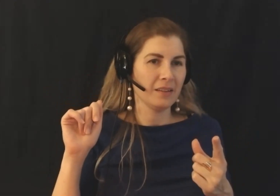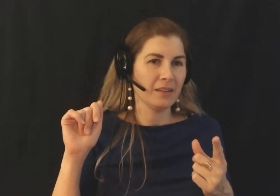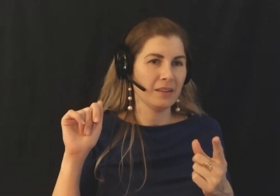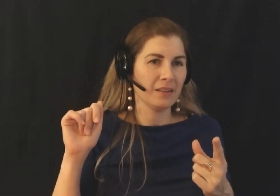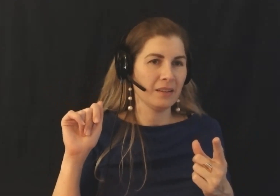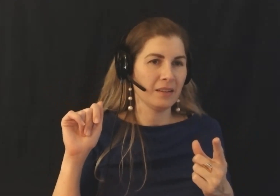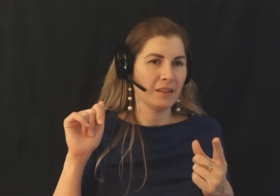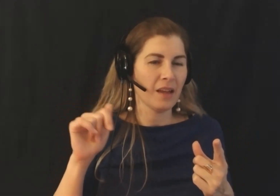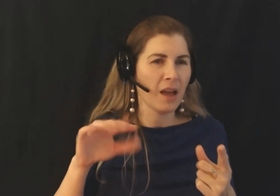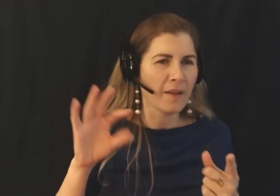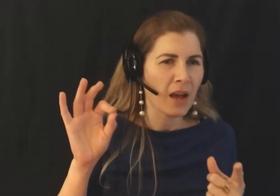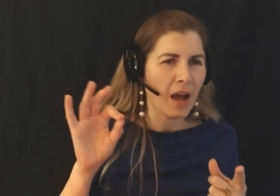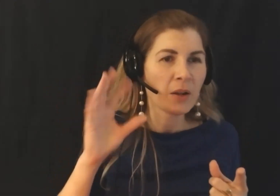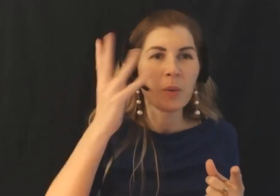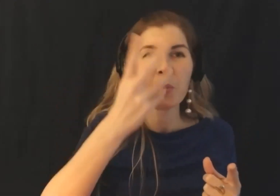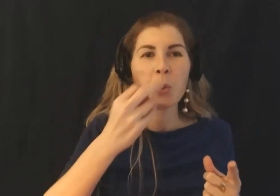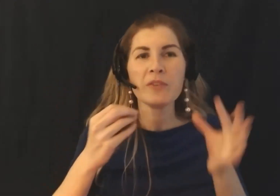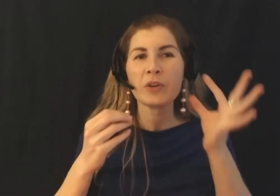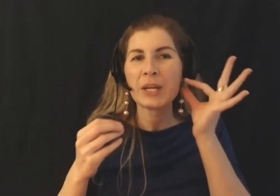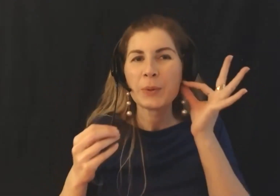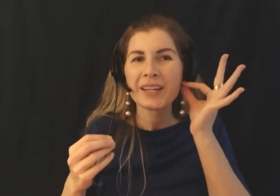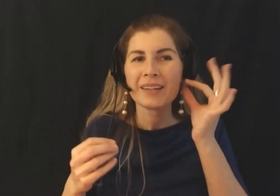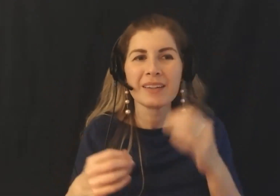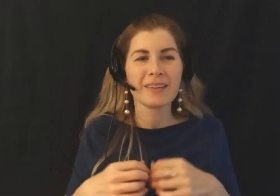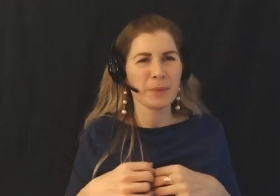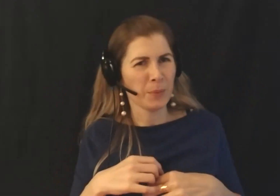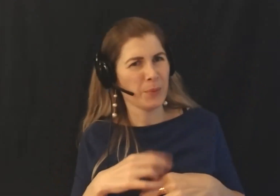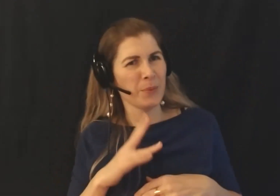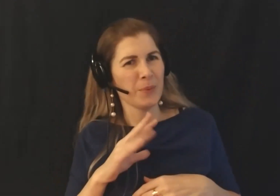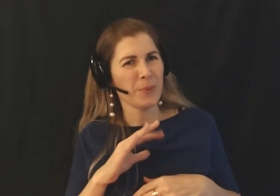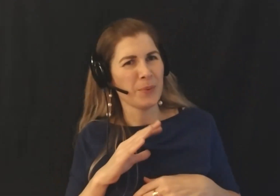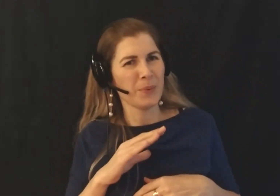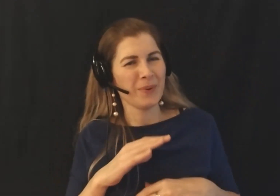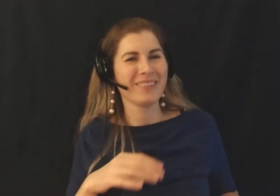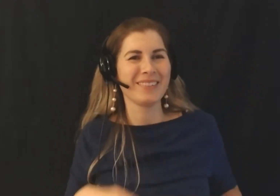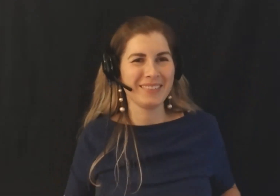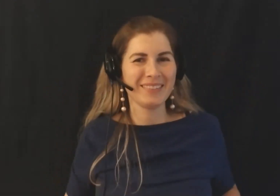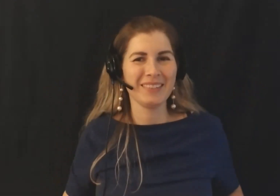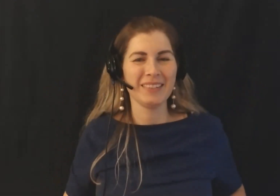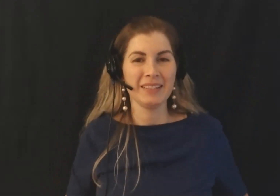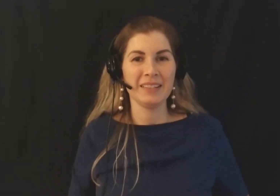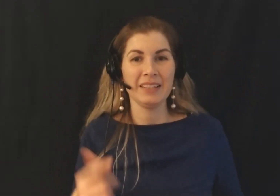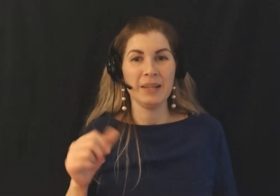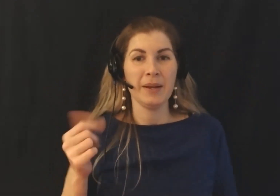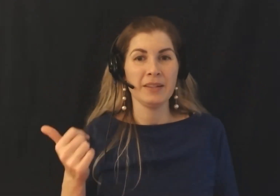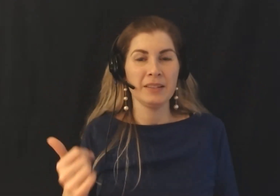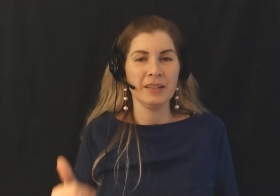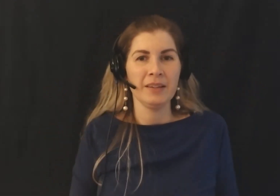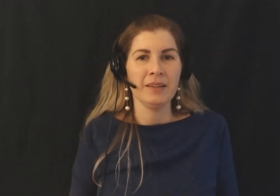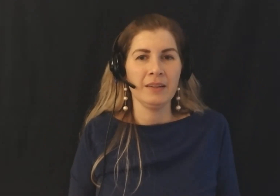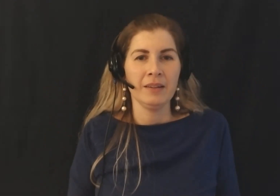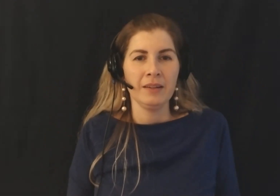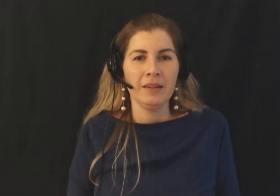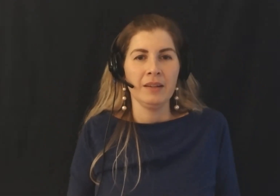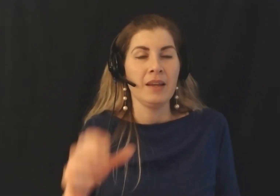I found this beautiful earring. Ooh, very pretty. Anyone else?